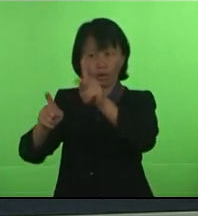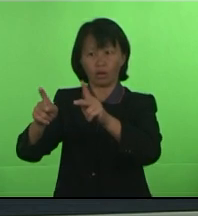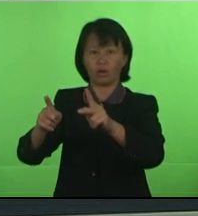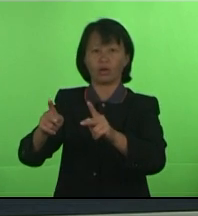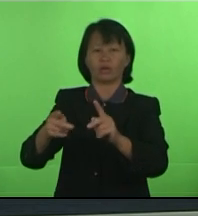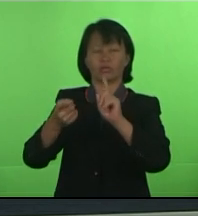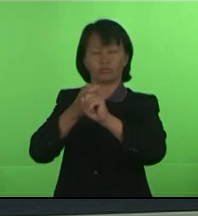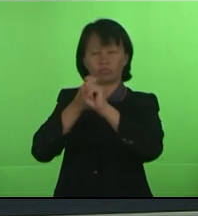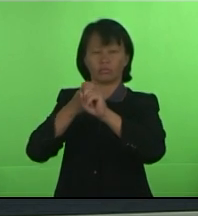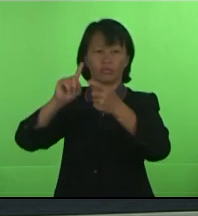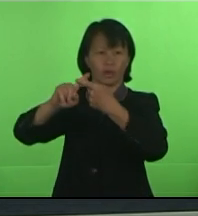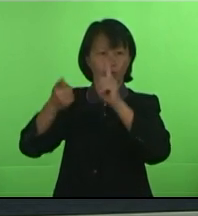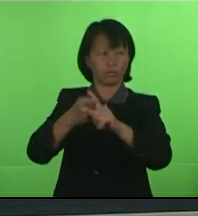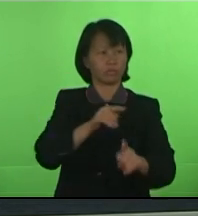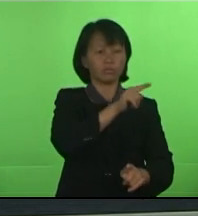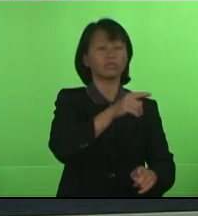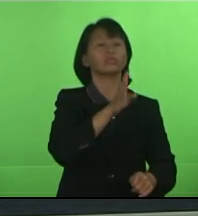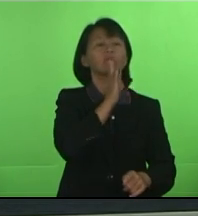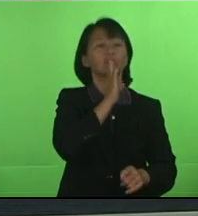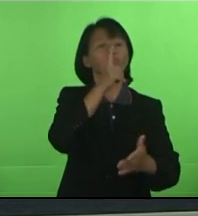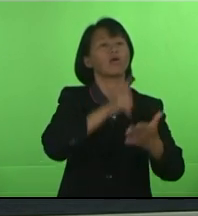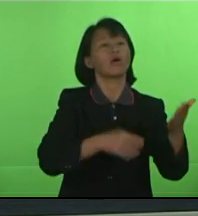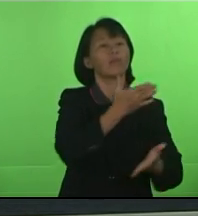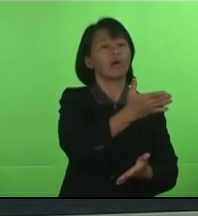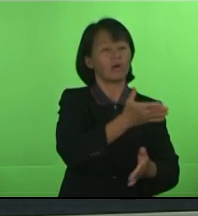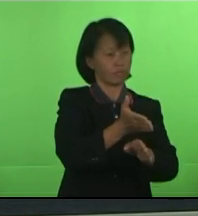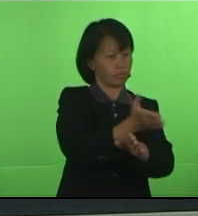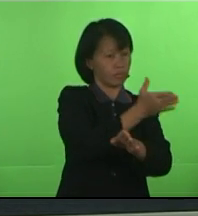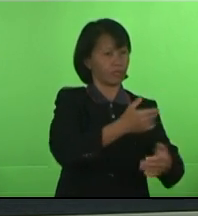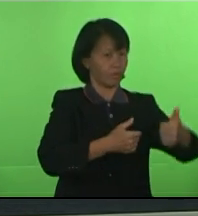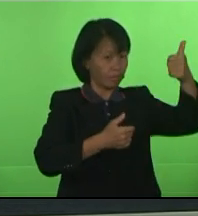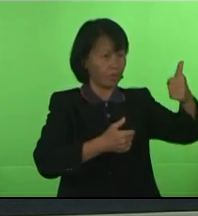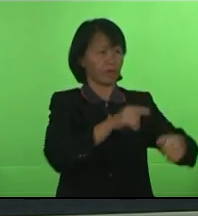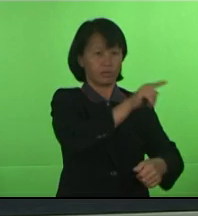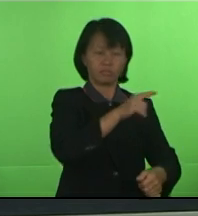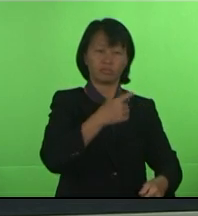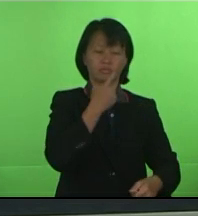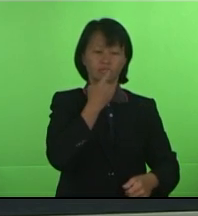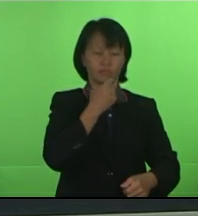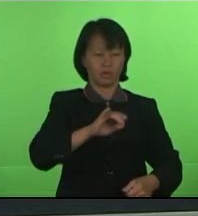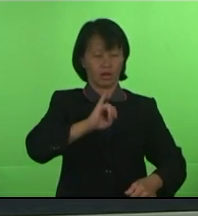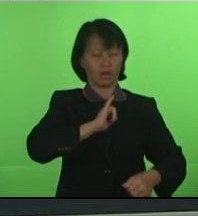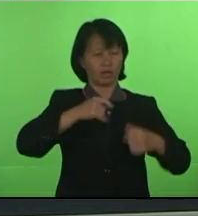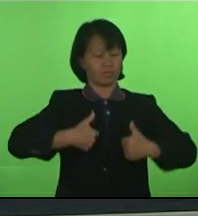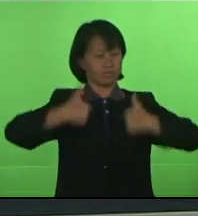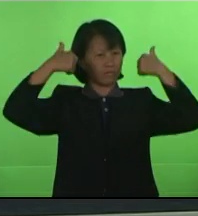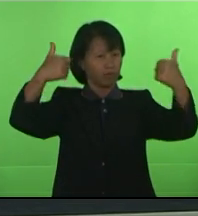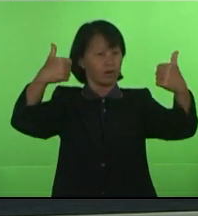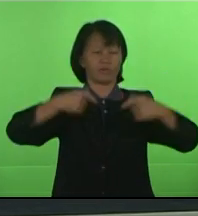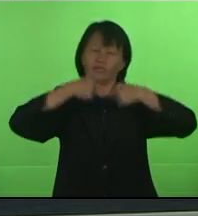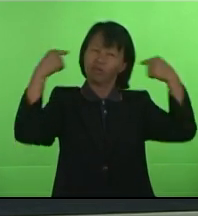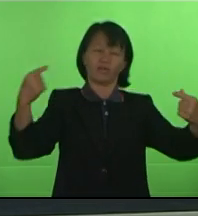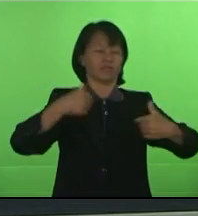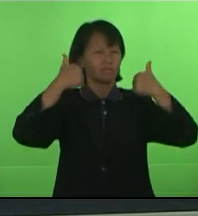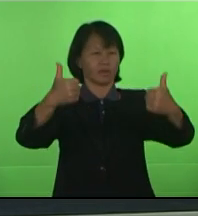greatest fans, what did he say before he became the champ? He says, I am the greatest. Fair enough. Now,